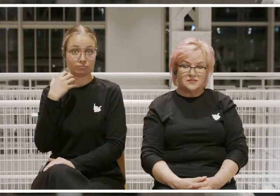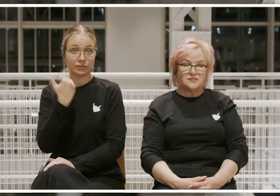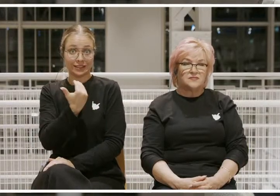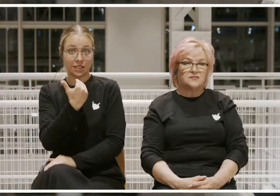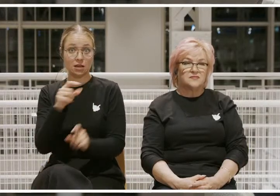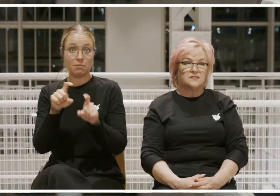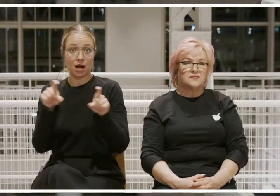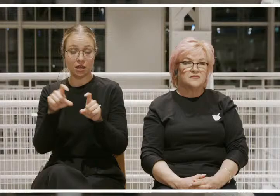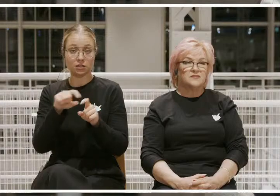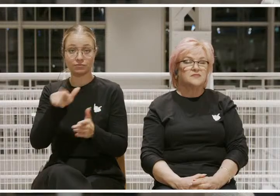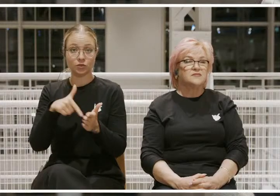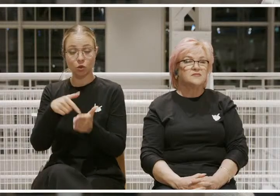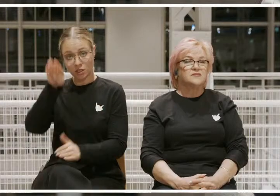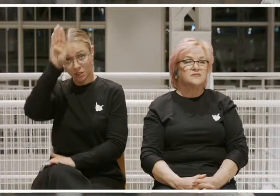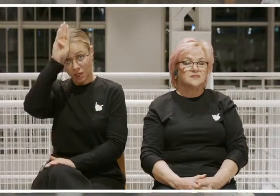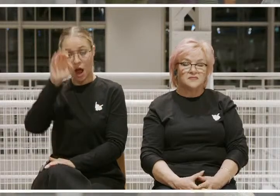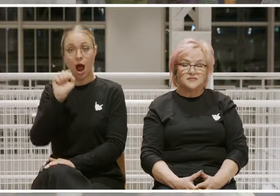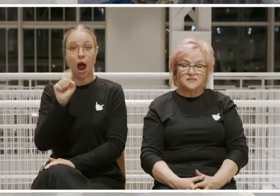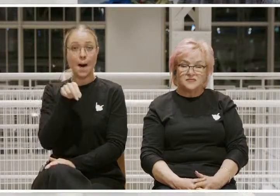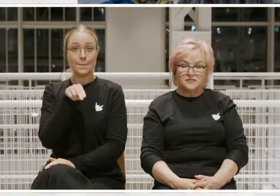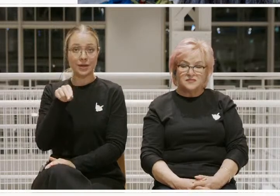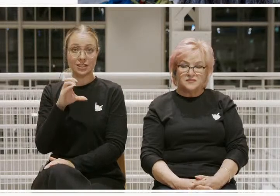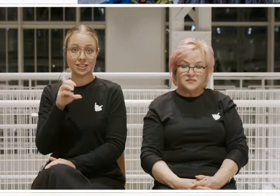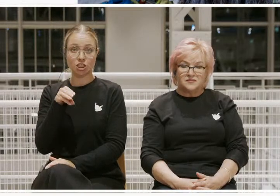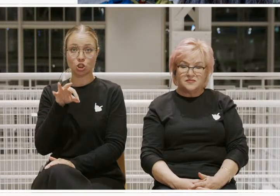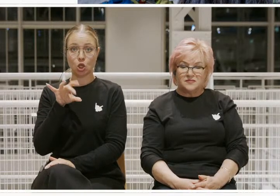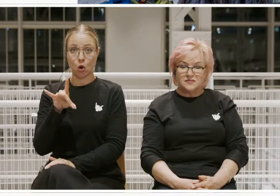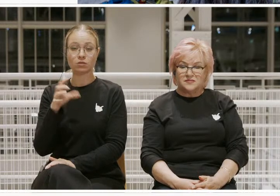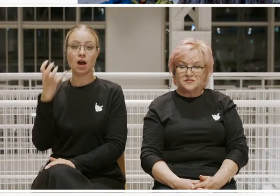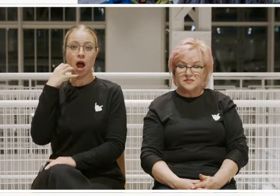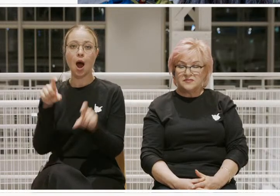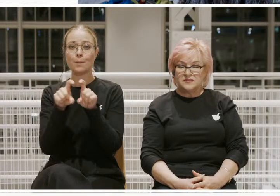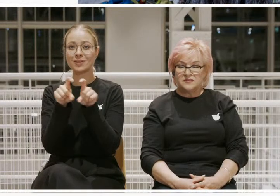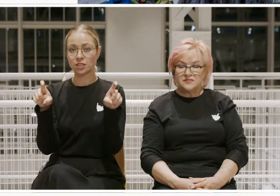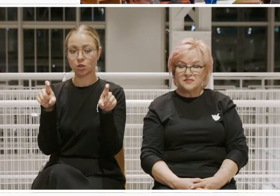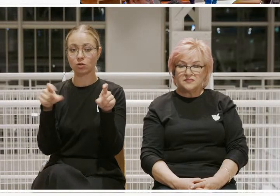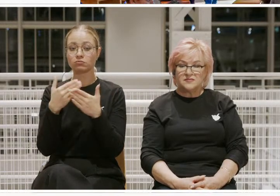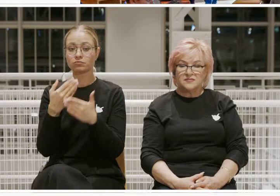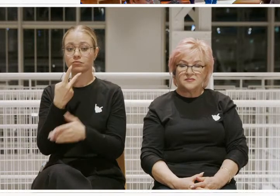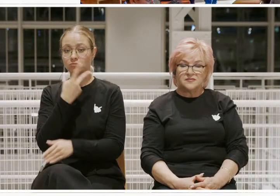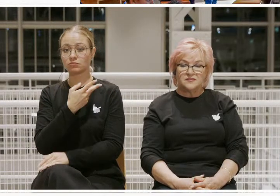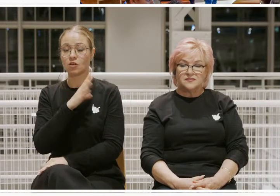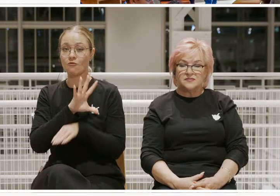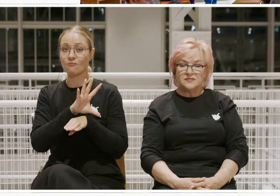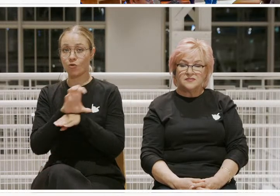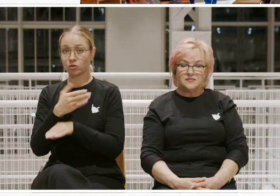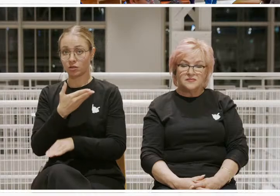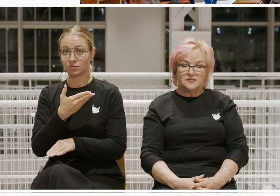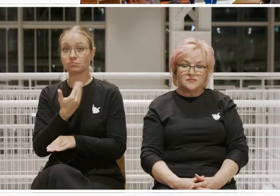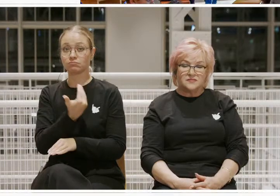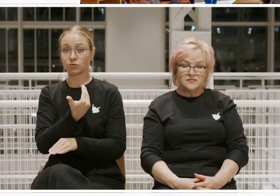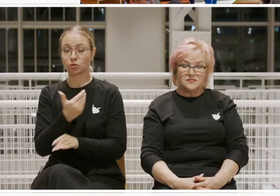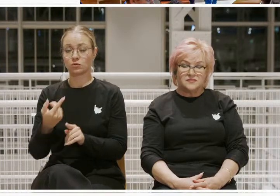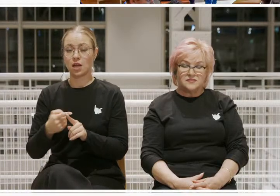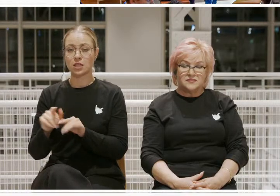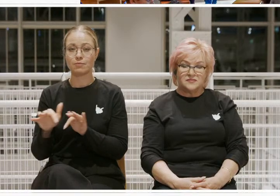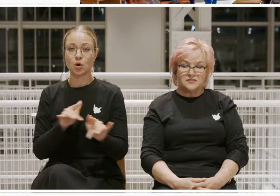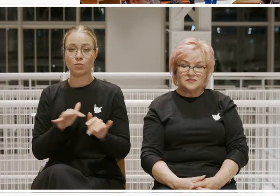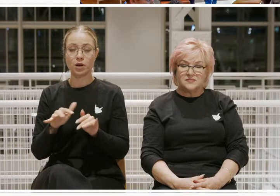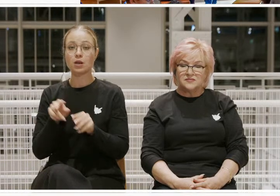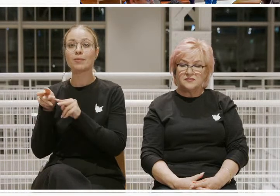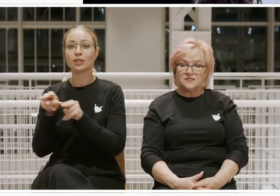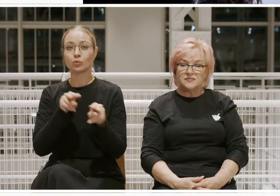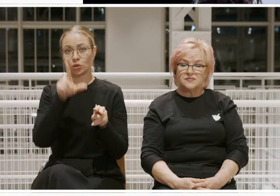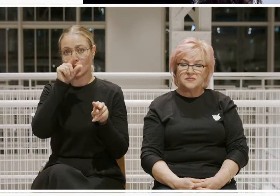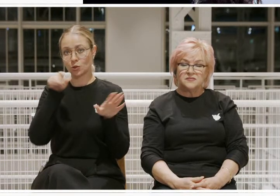So these are pictures from bird watching events. And now you will see some pictures from the